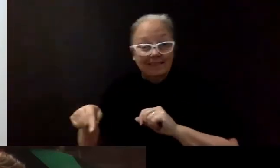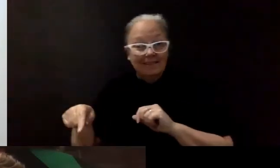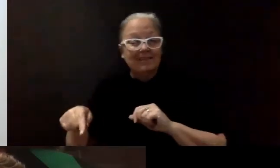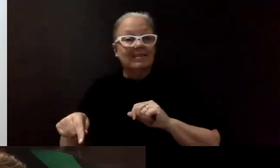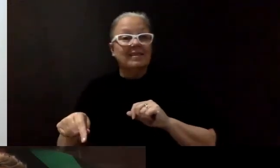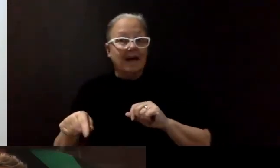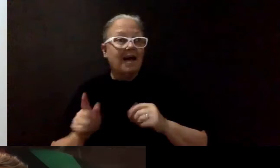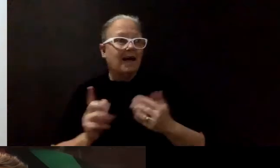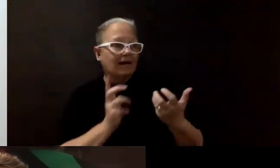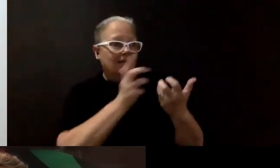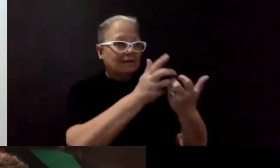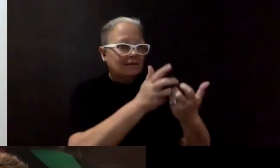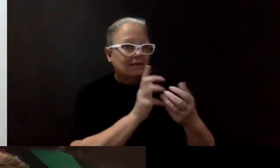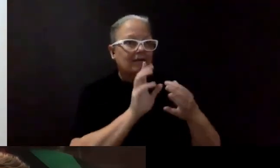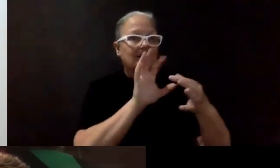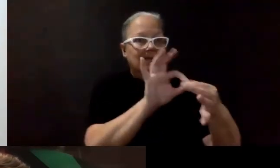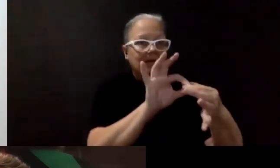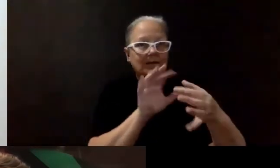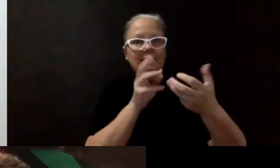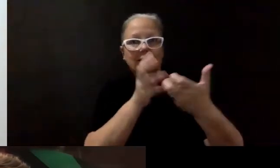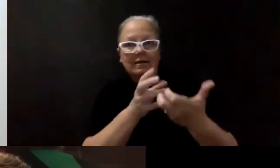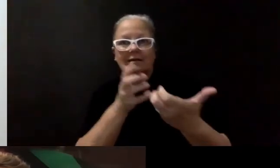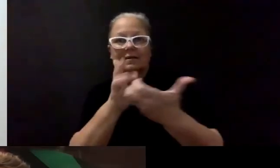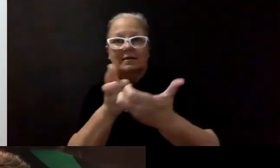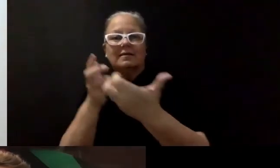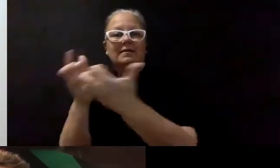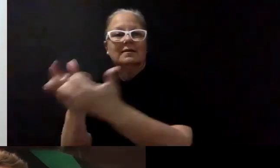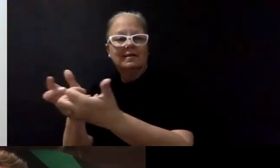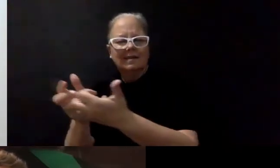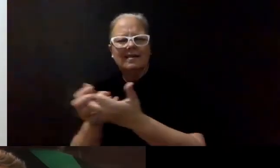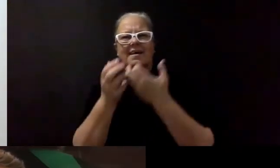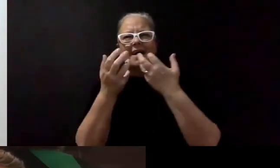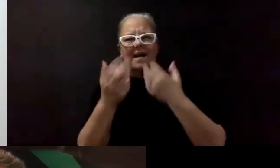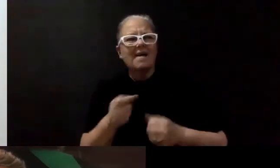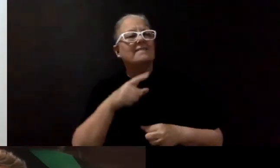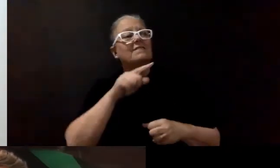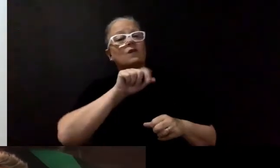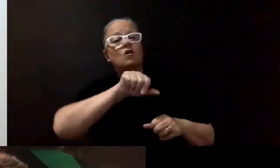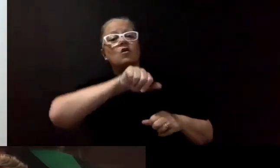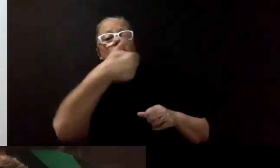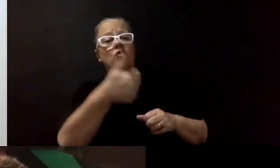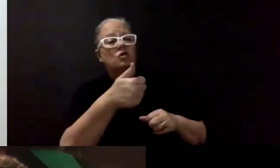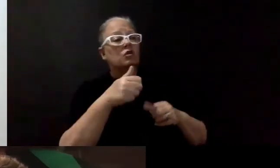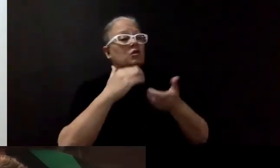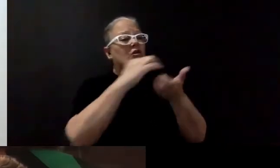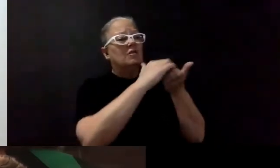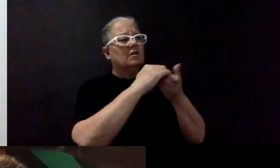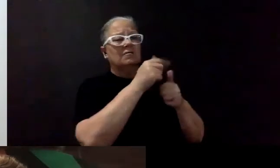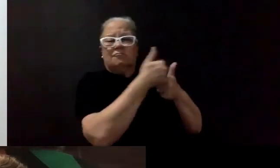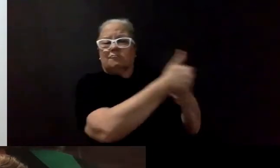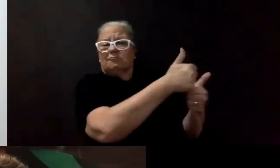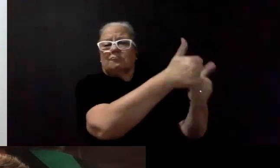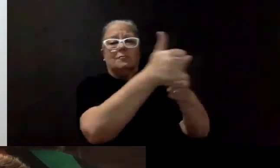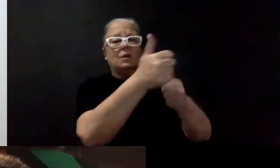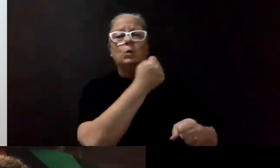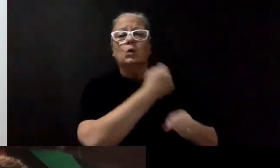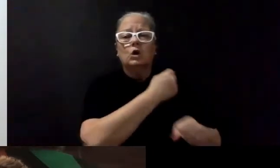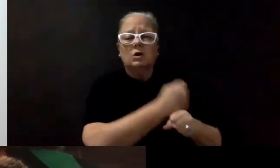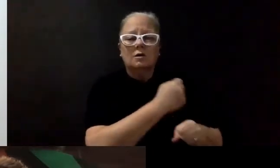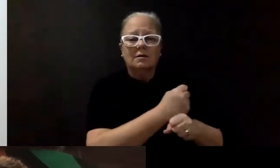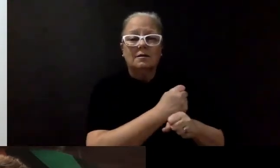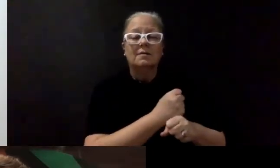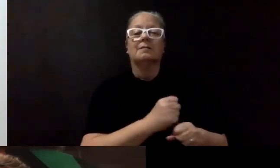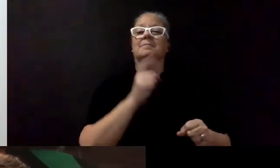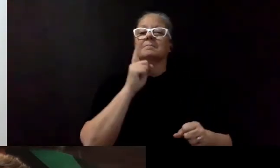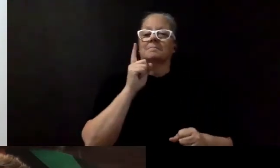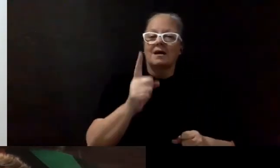incredible things at these kind of different levels of youth creative development, but being able to